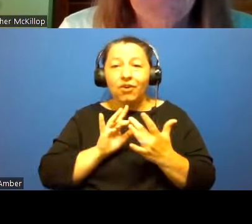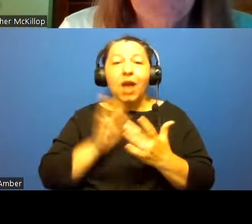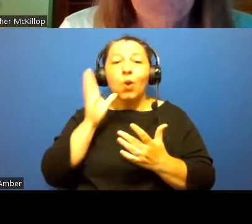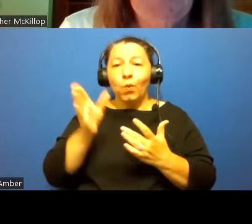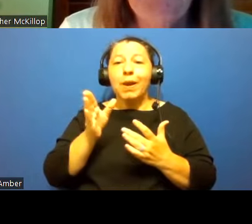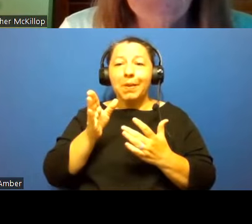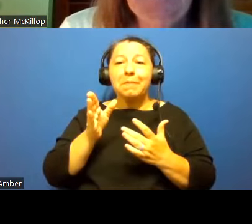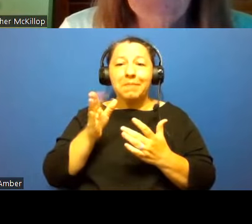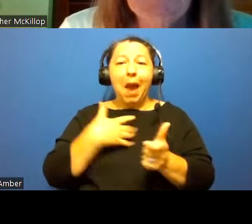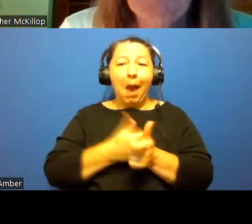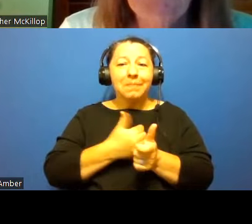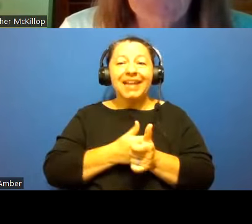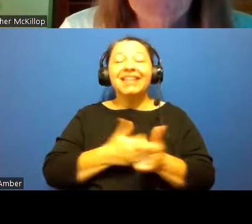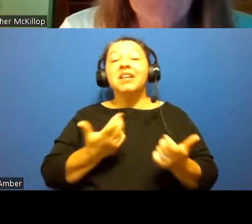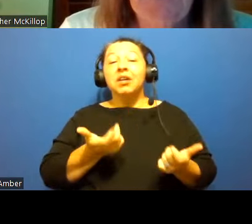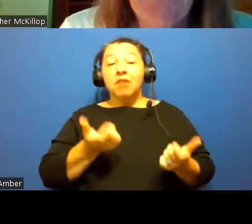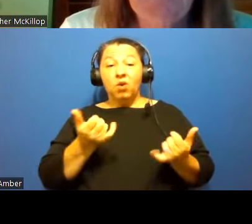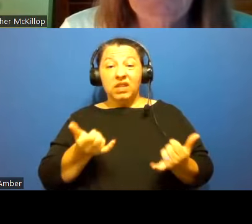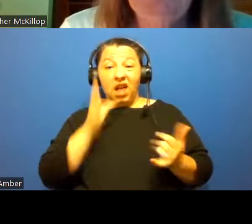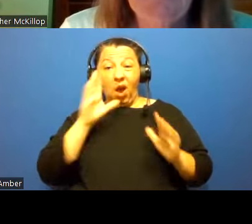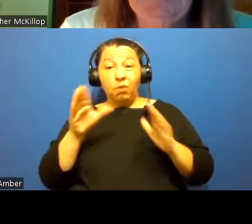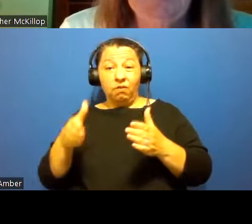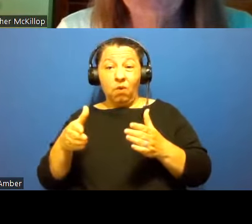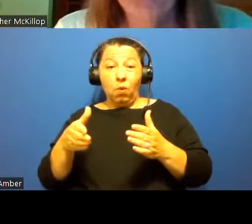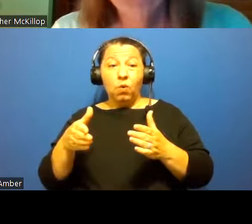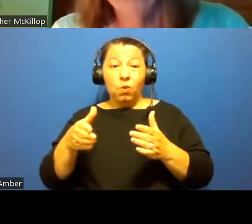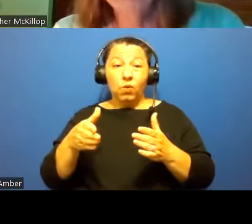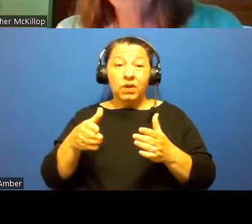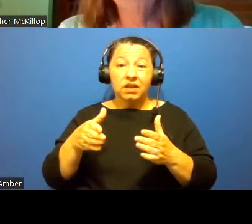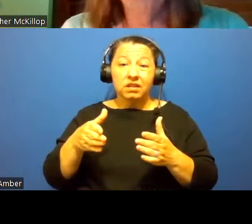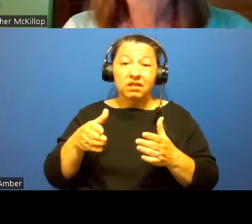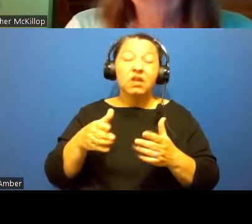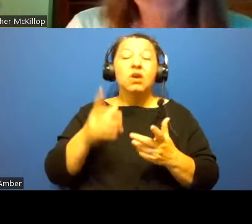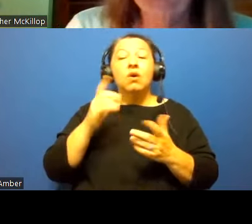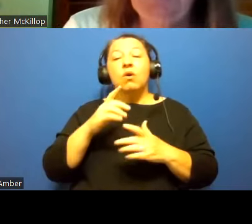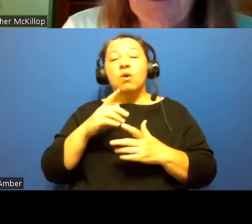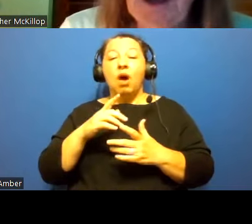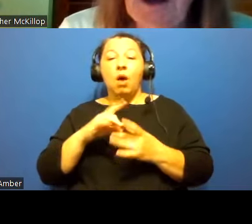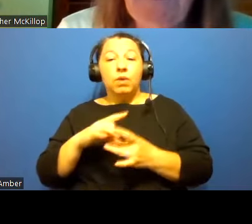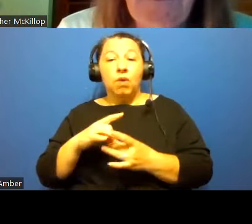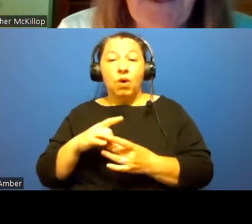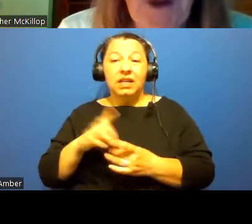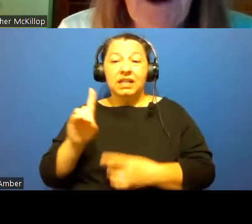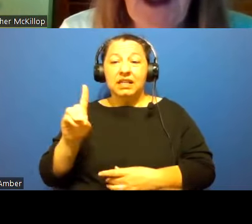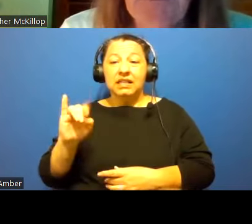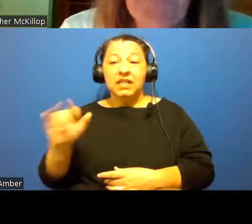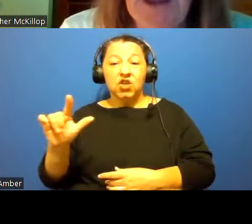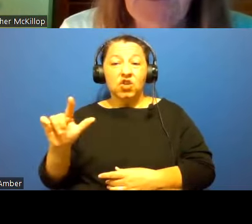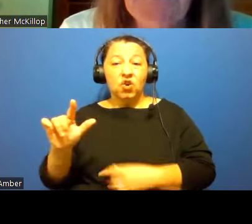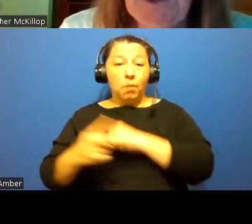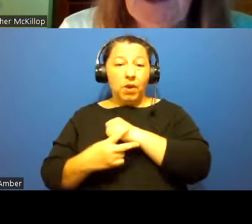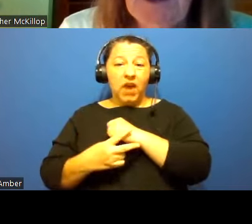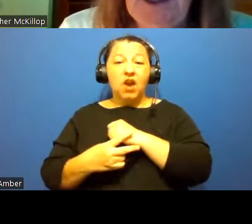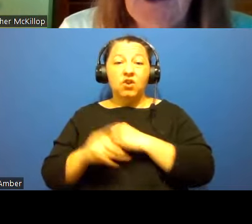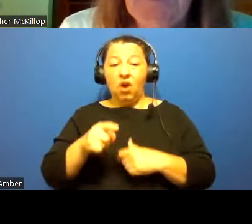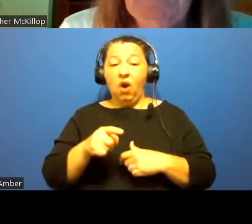it. Today, I'm really going to focus on the digital preservation of the waterlogged